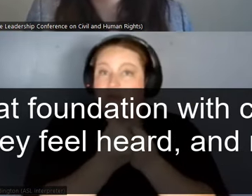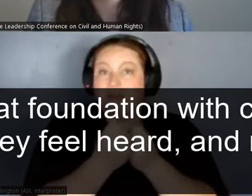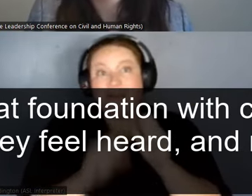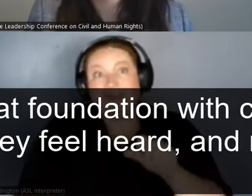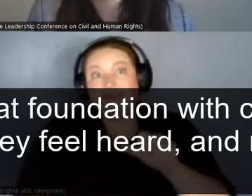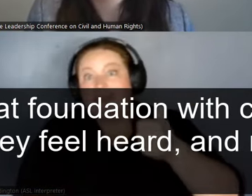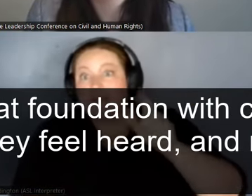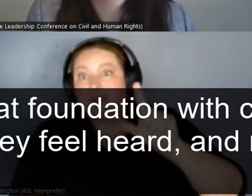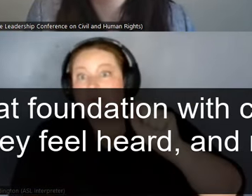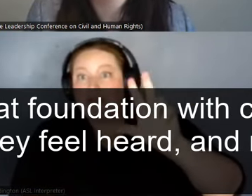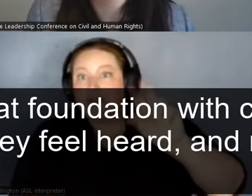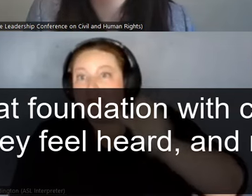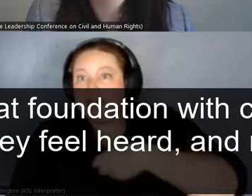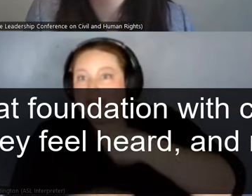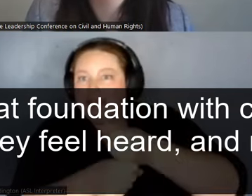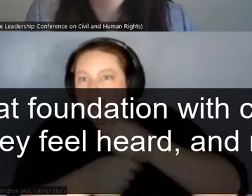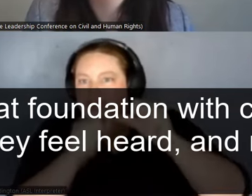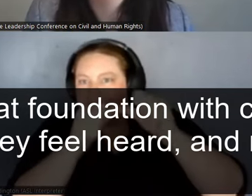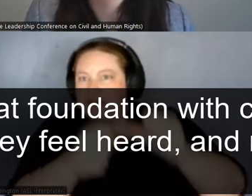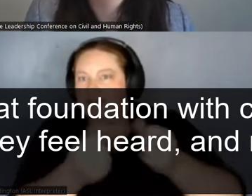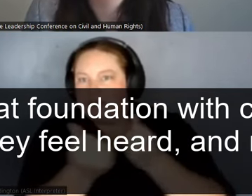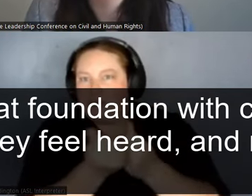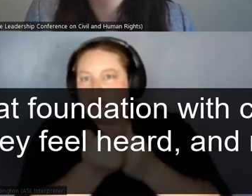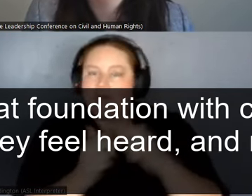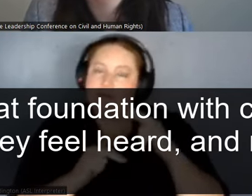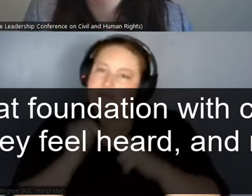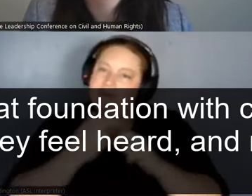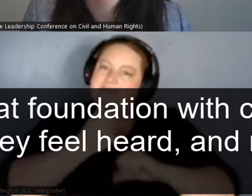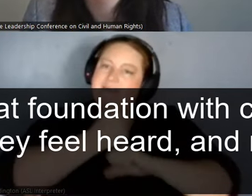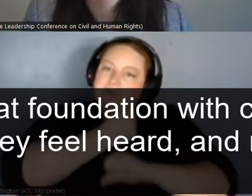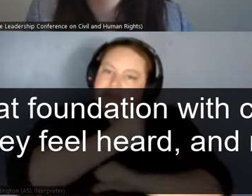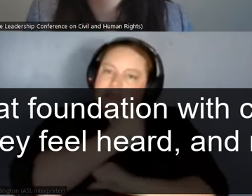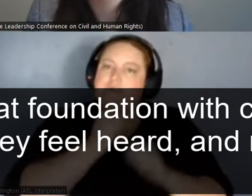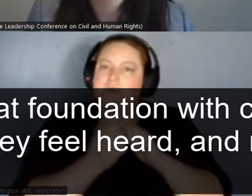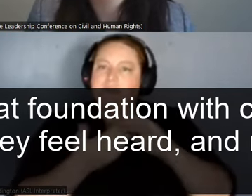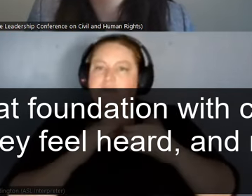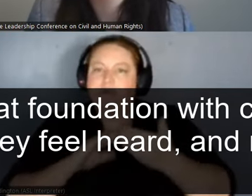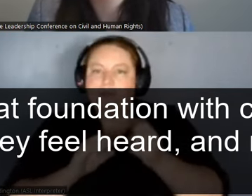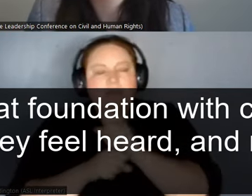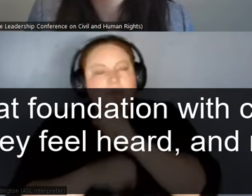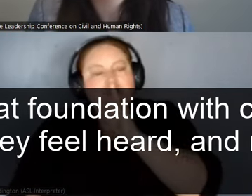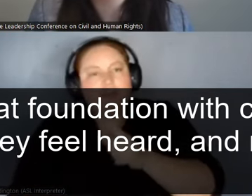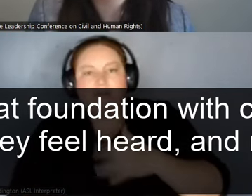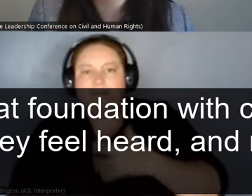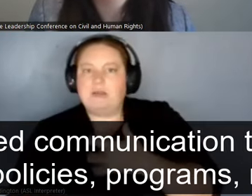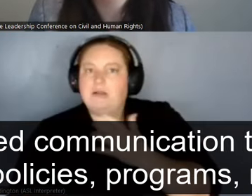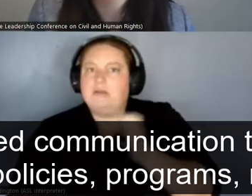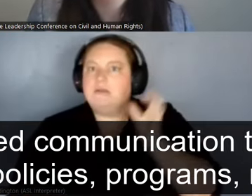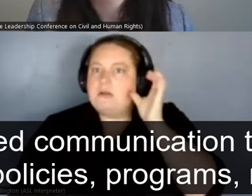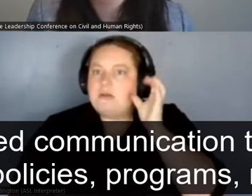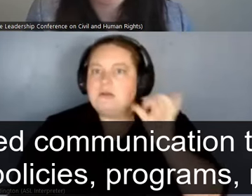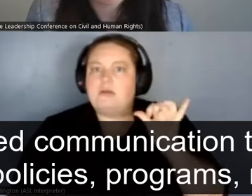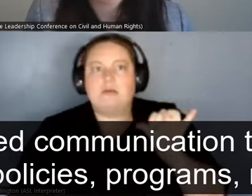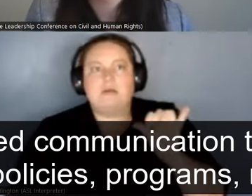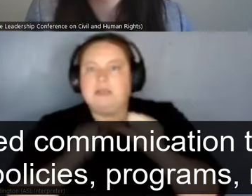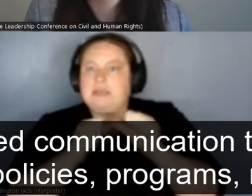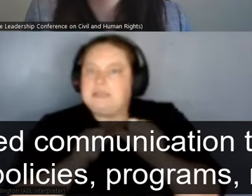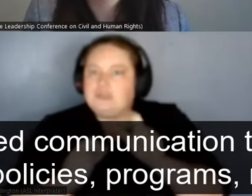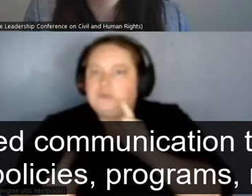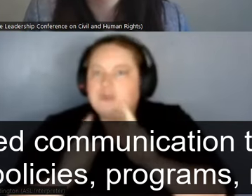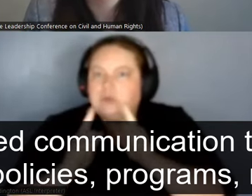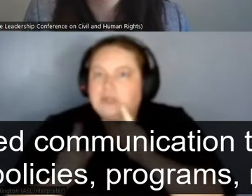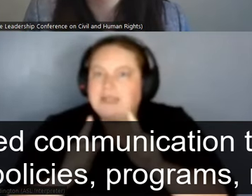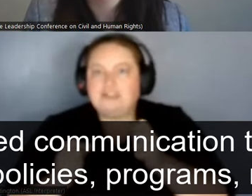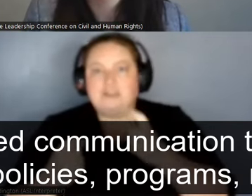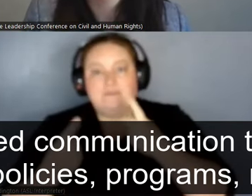just building that foundation with communities, making sure they feel heard and making sure there is that continued communication to